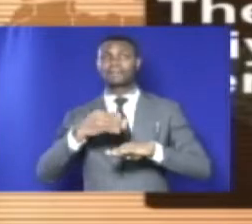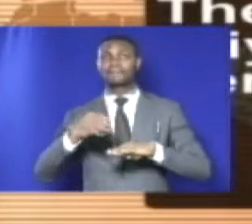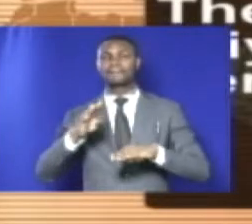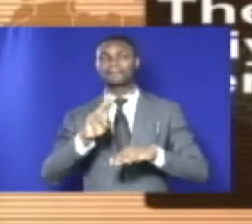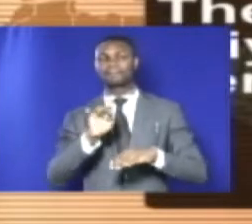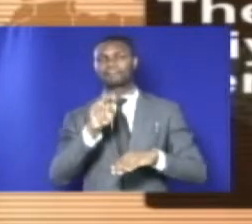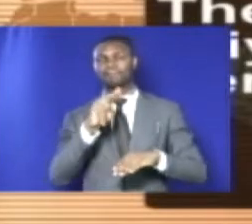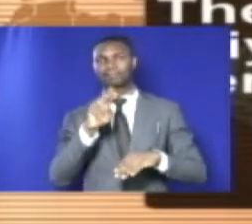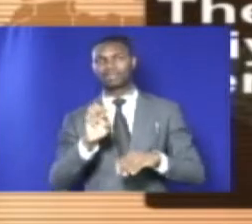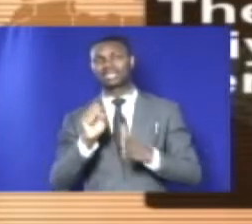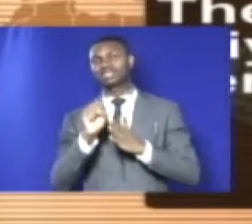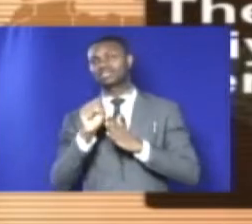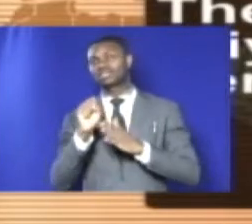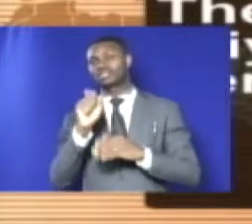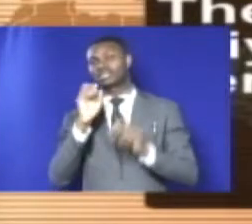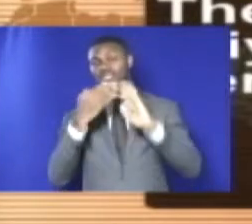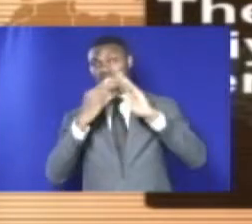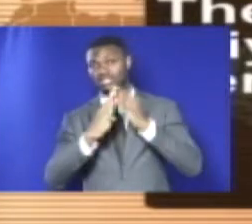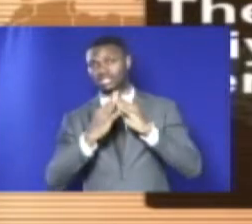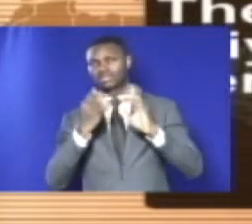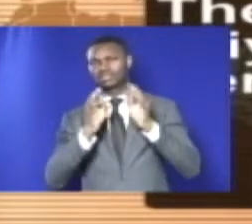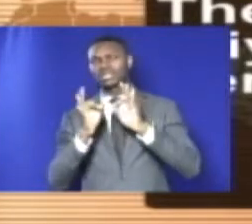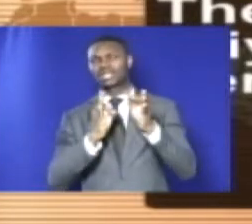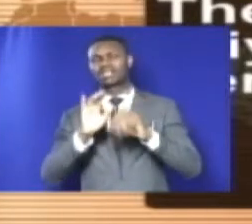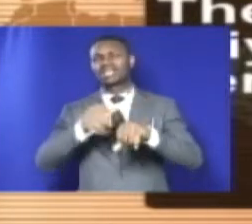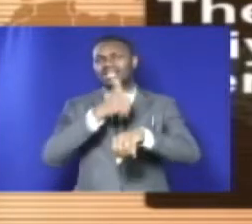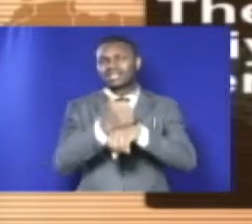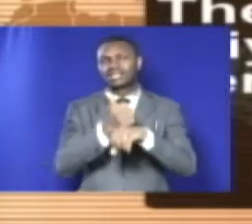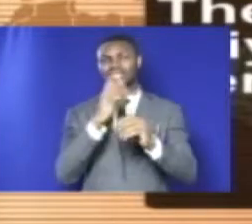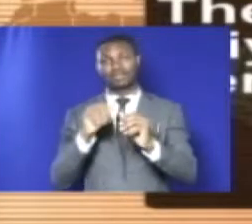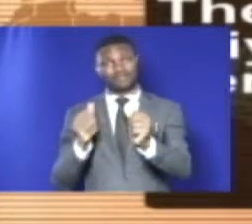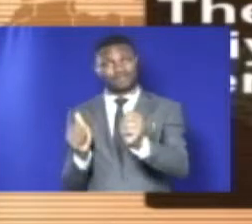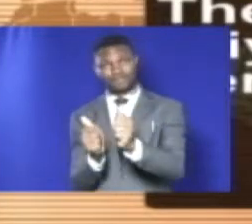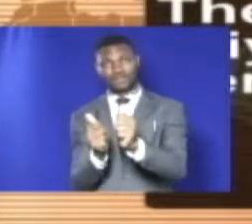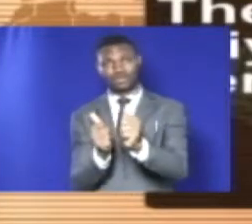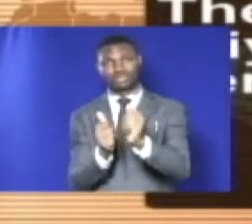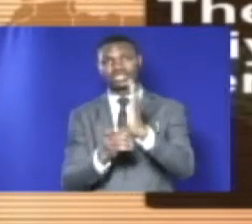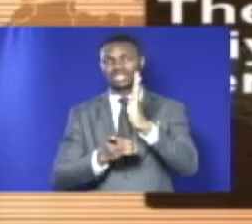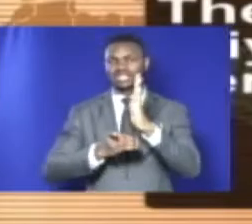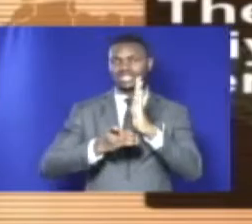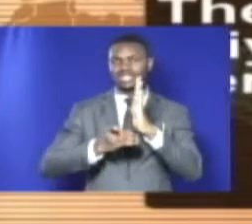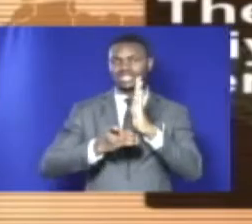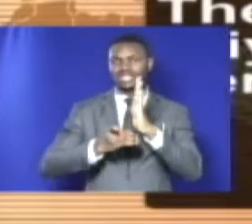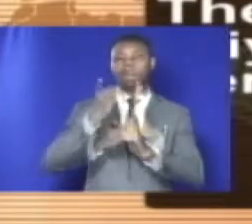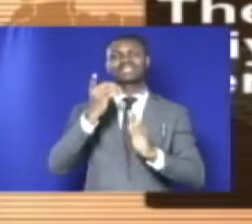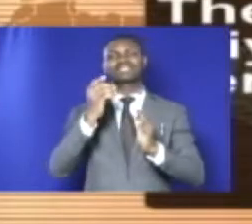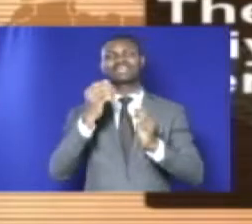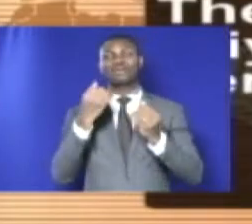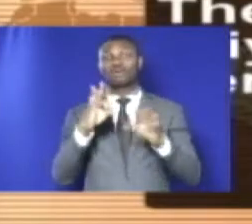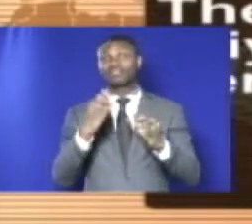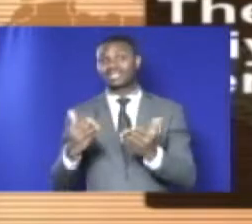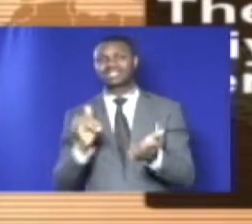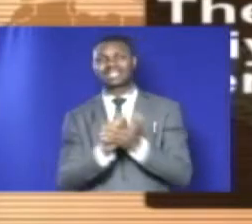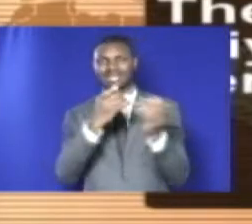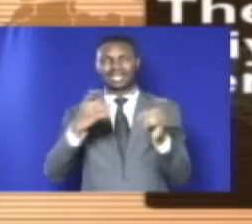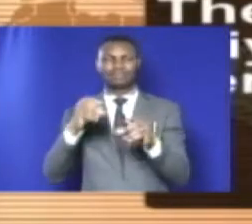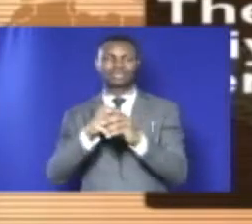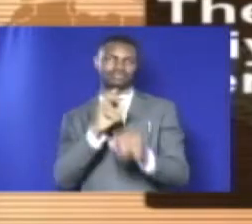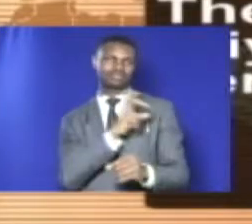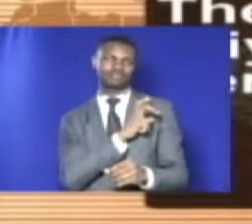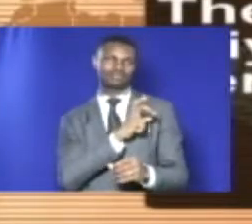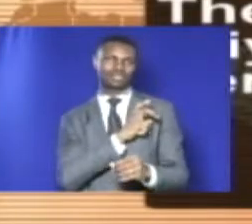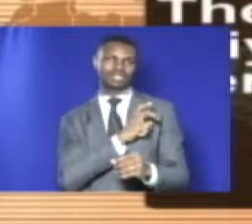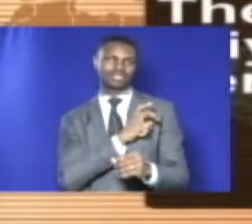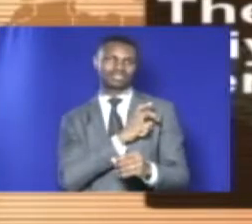from Niger State. And Musa's appointment follows the deployment of his predecessor, Commissioner of Police, Abdul Karim Dauda.